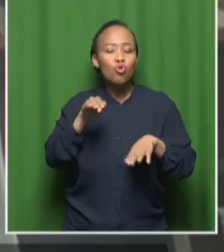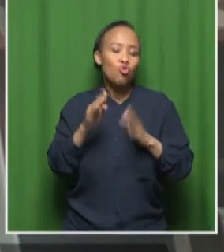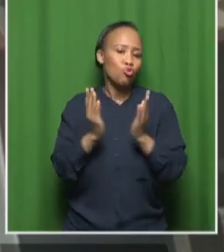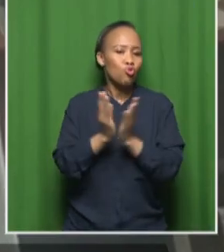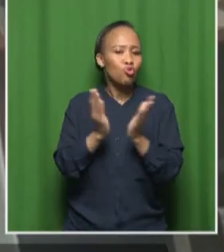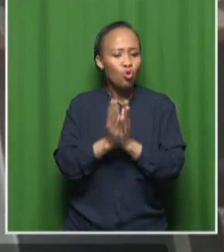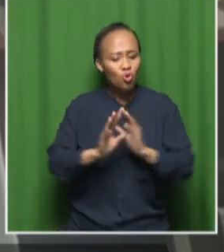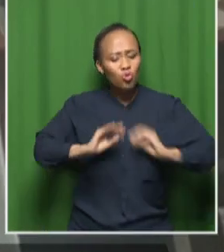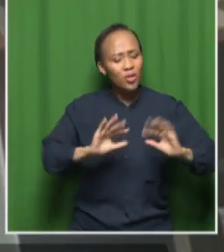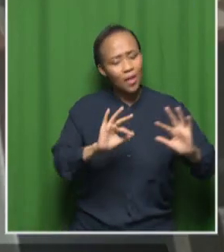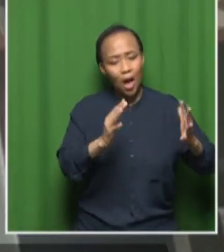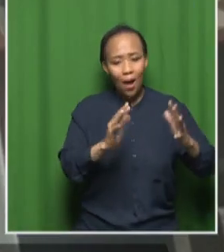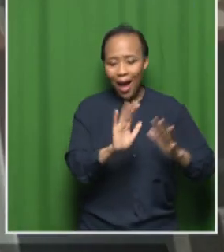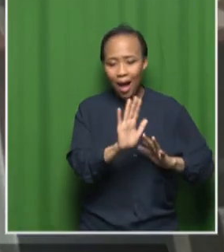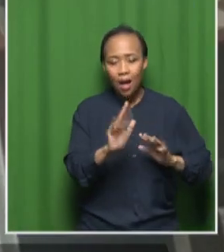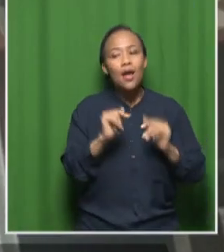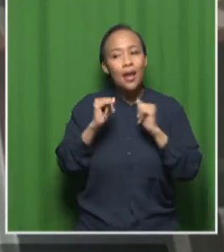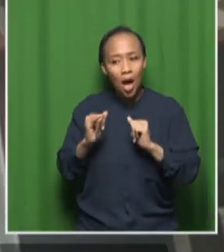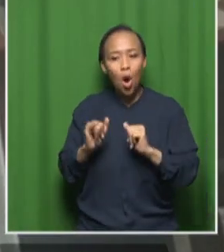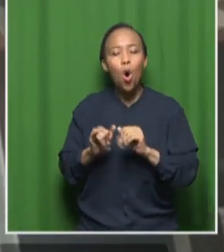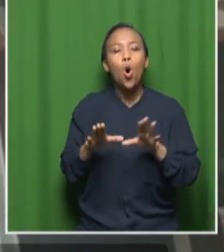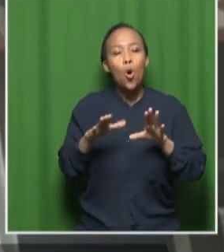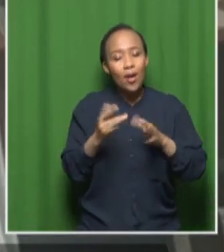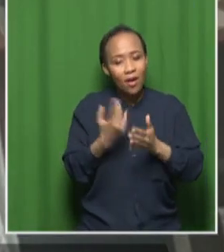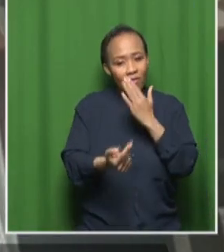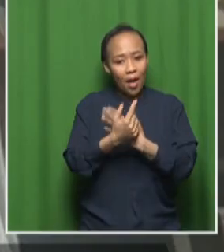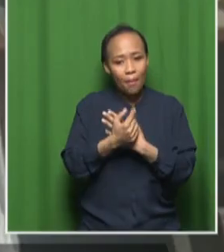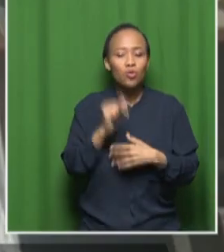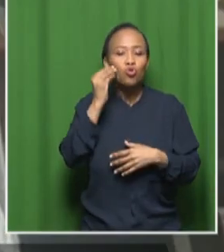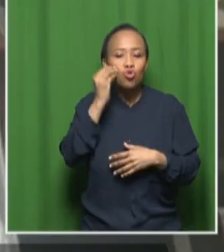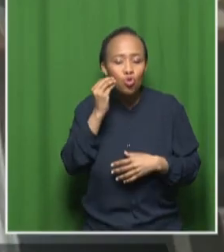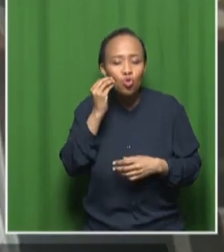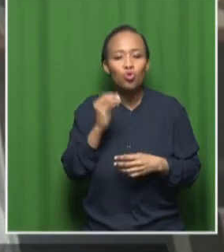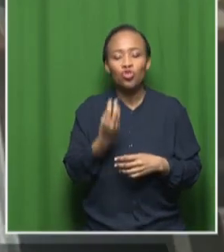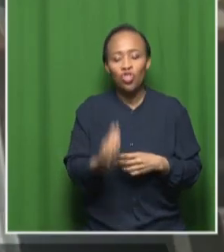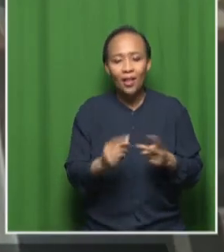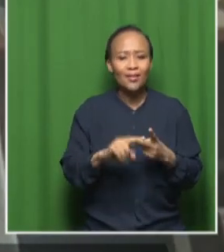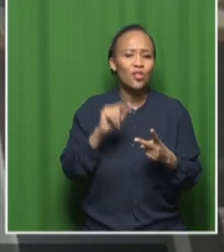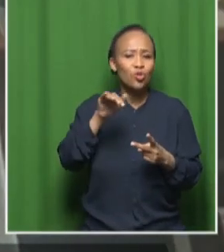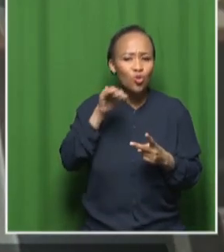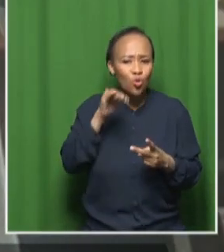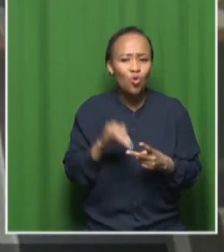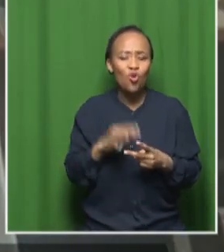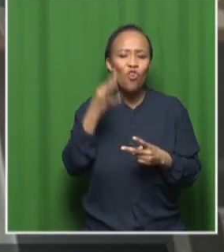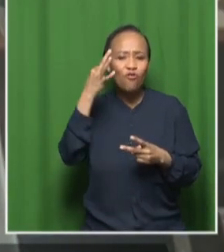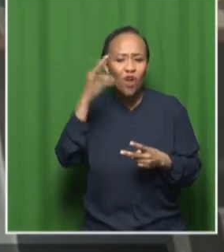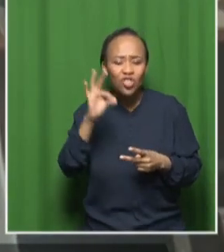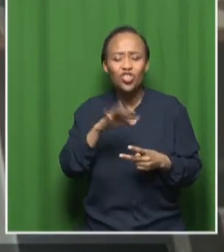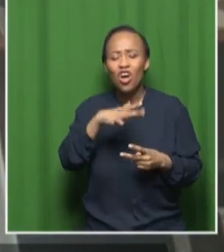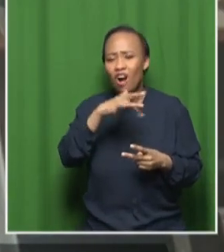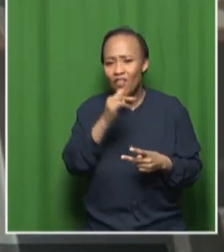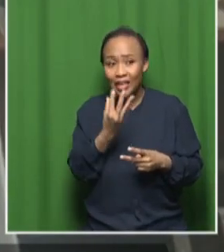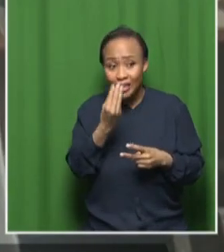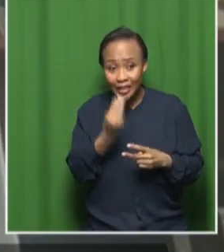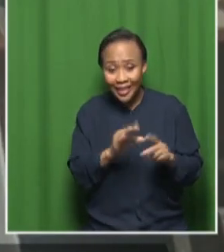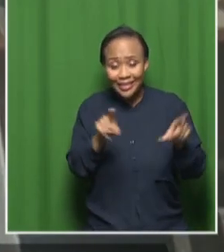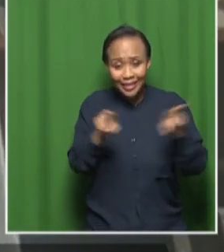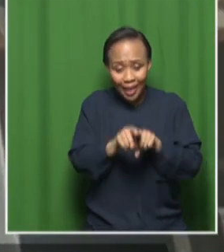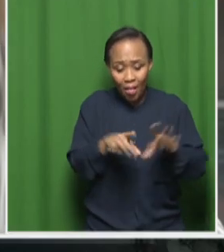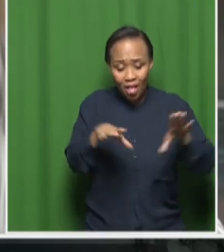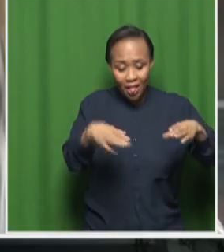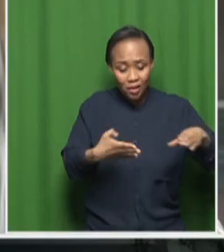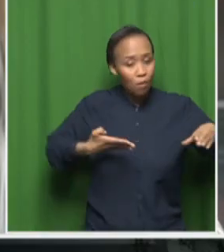teach in a classroom where we have Zulu and Sotho and French and English and Afrikaans. And that's the real problem.